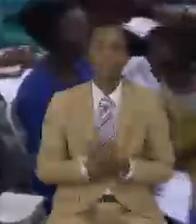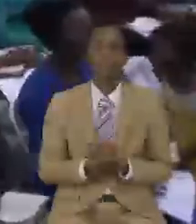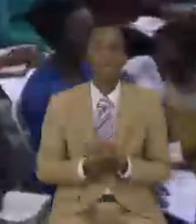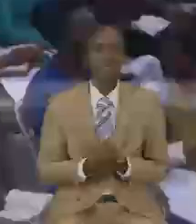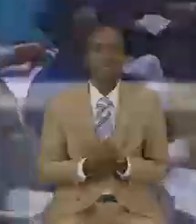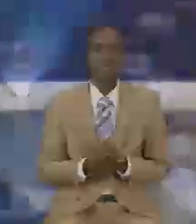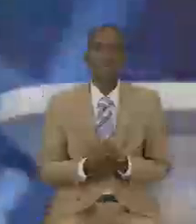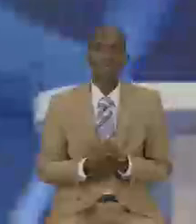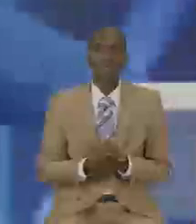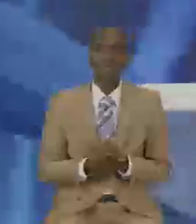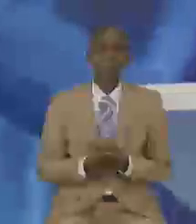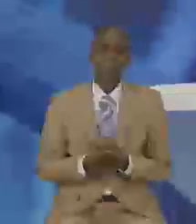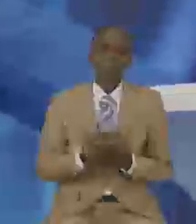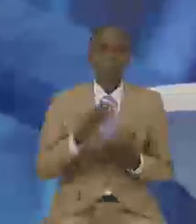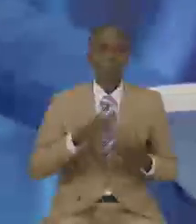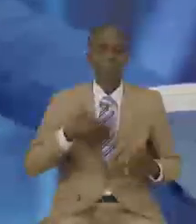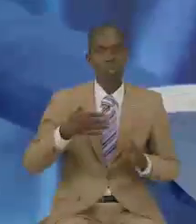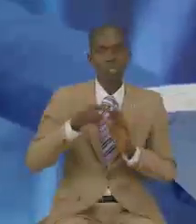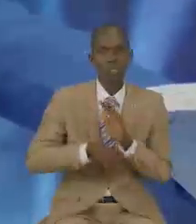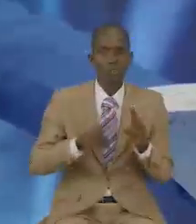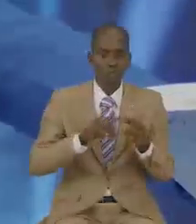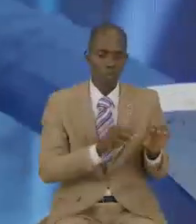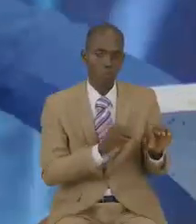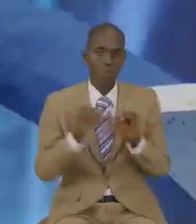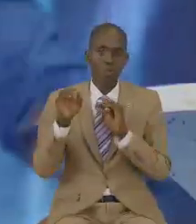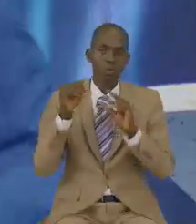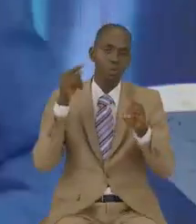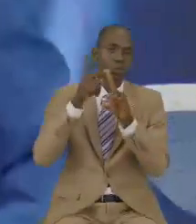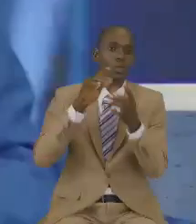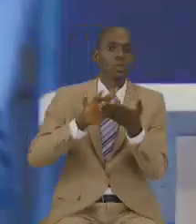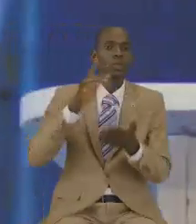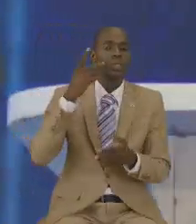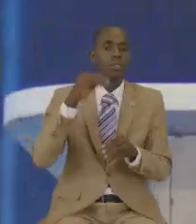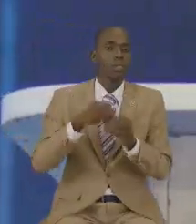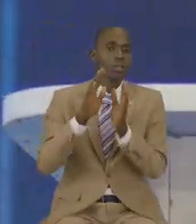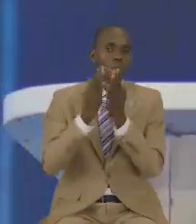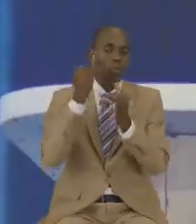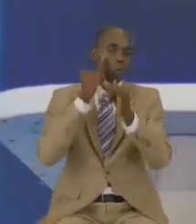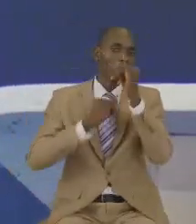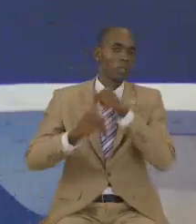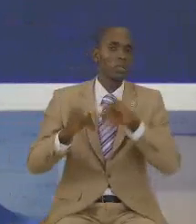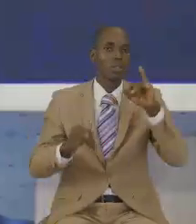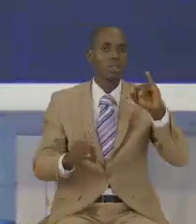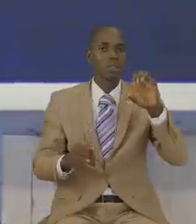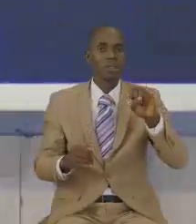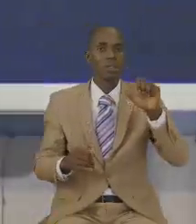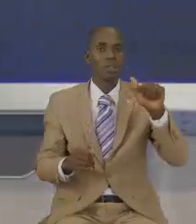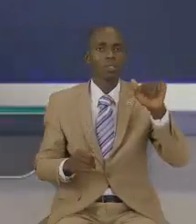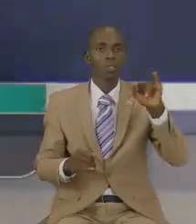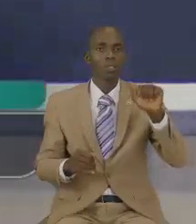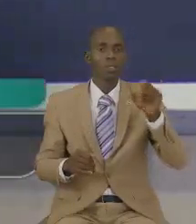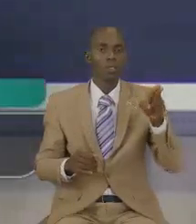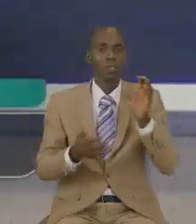Yeah. Willingness to move towards glory. Look at Isaiah chapter 1 verse 19.